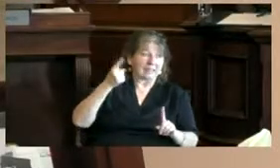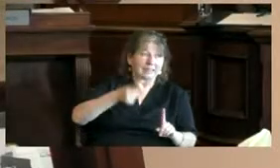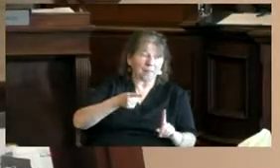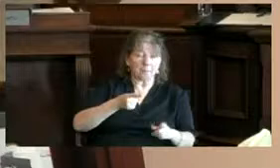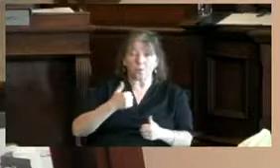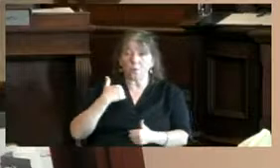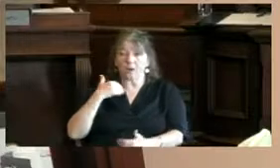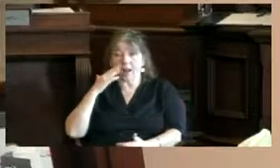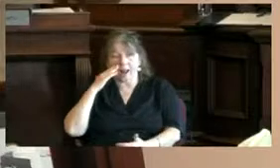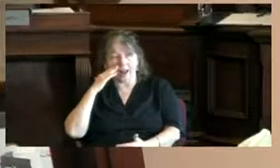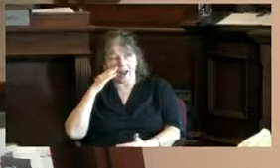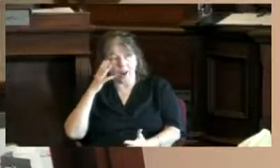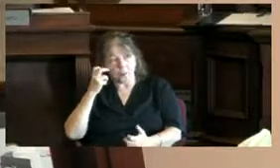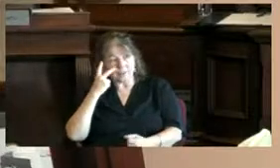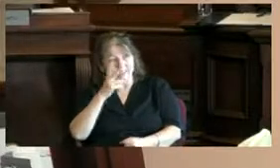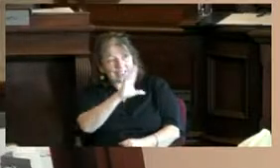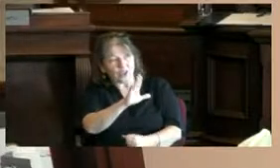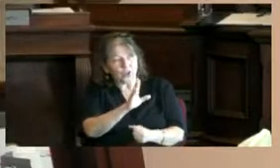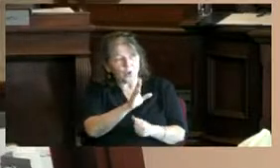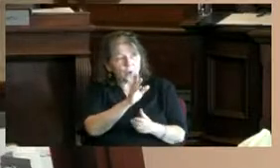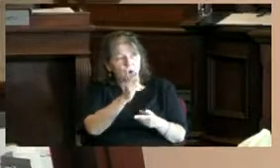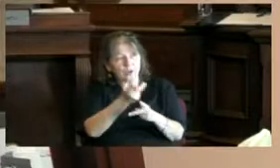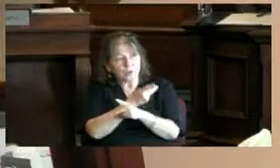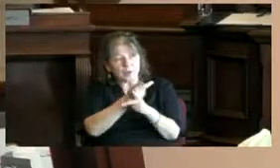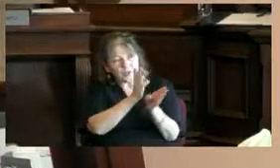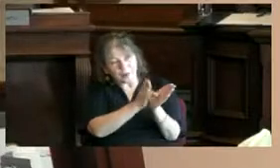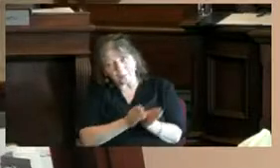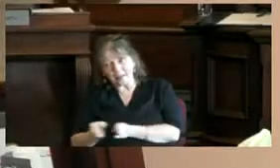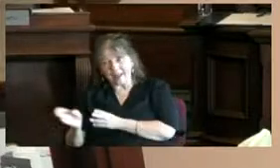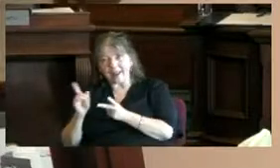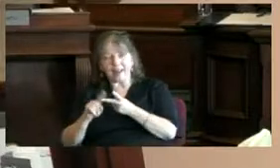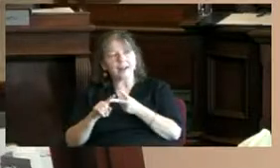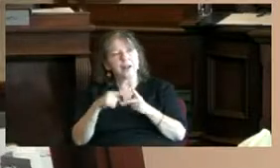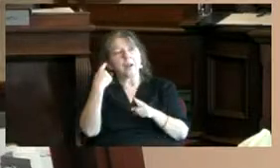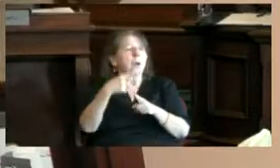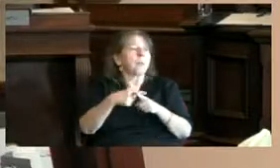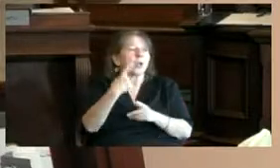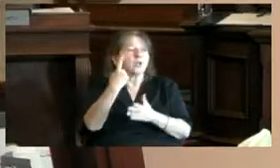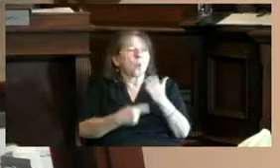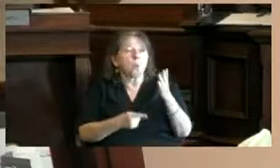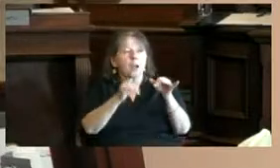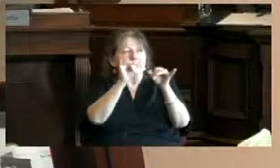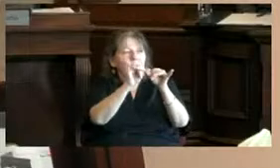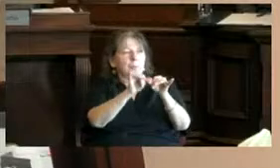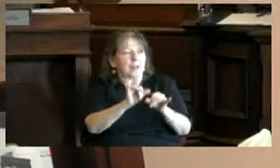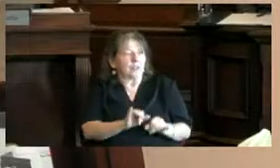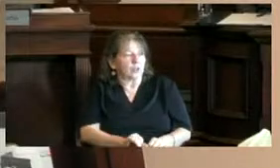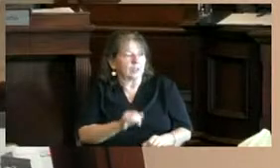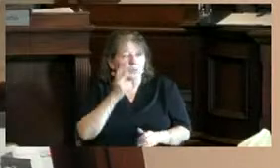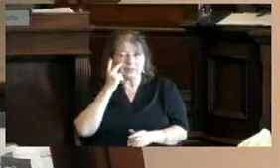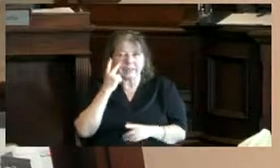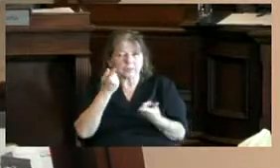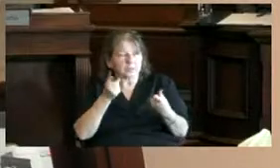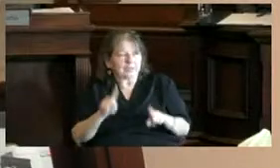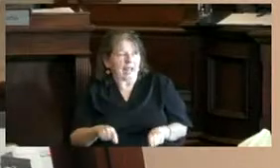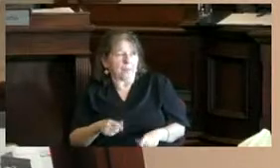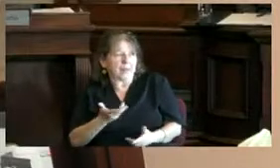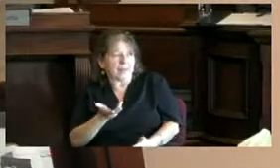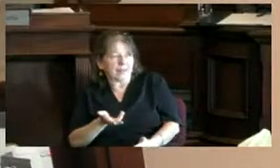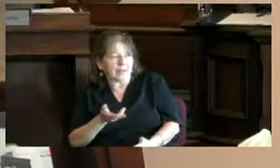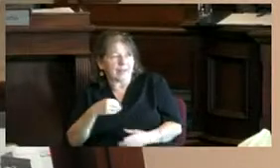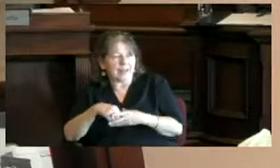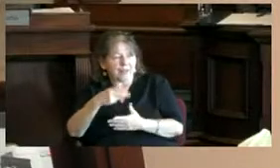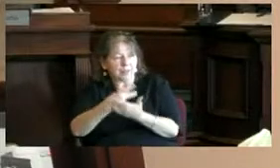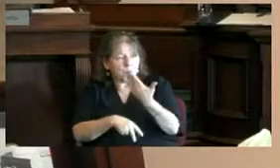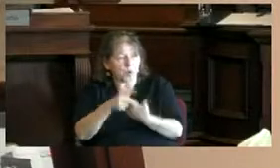strategic plan and the deliverables around the Emerging Communities